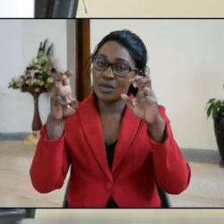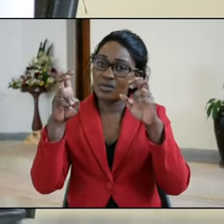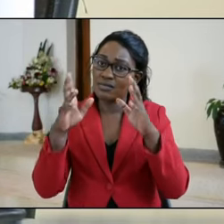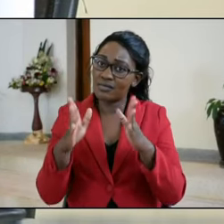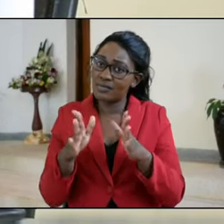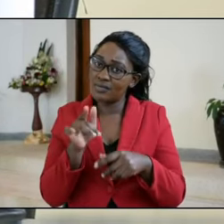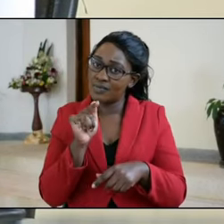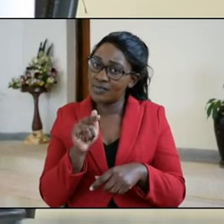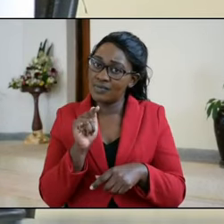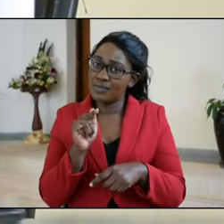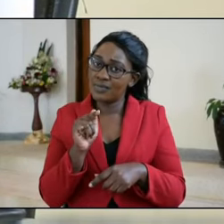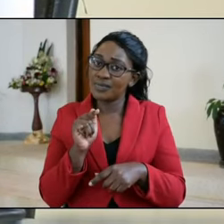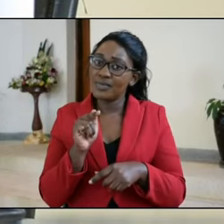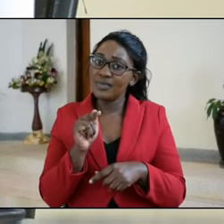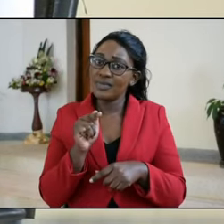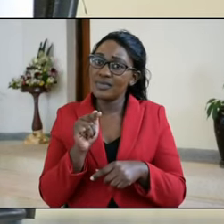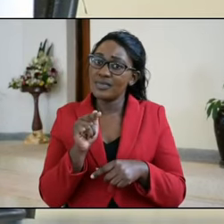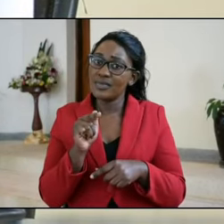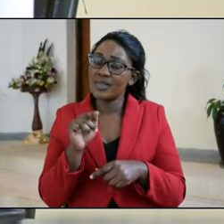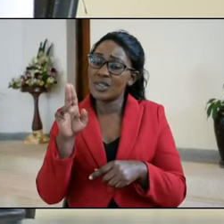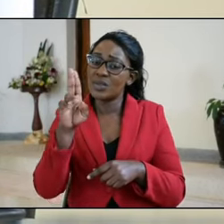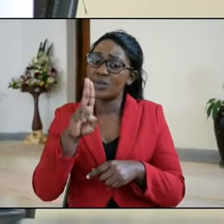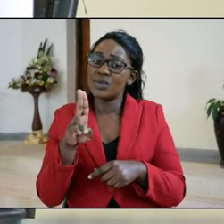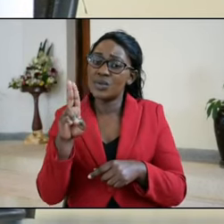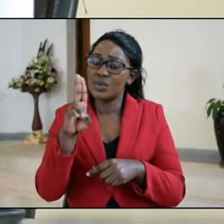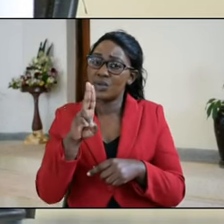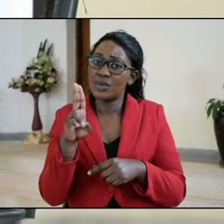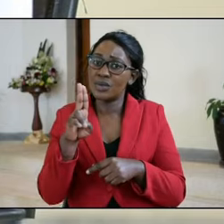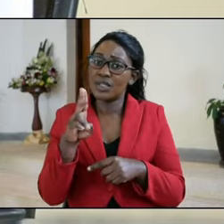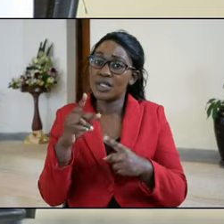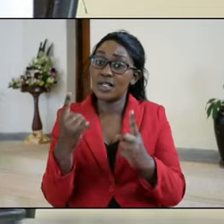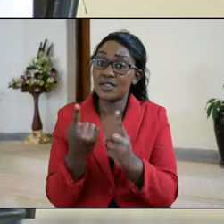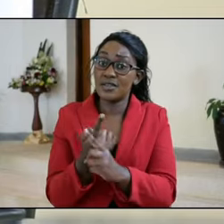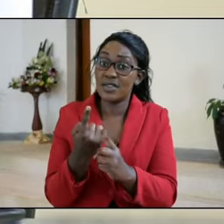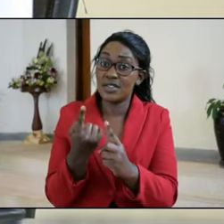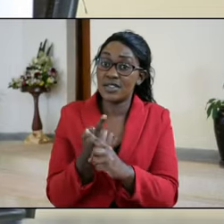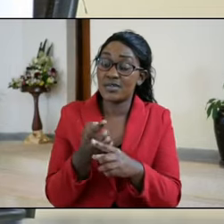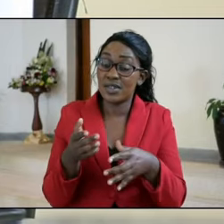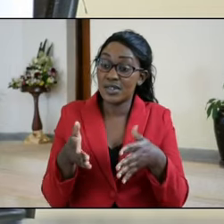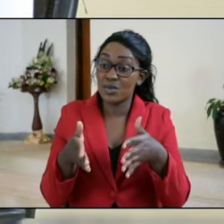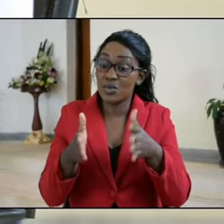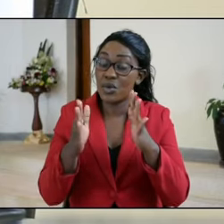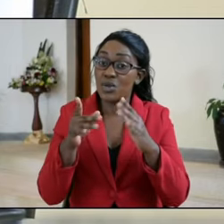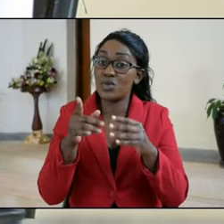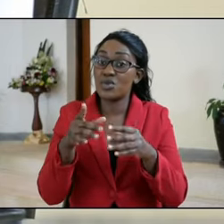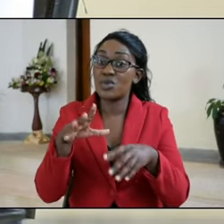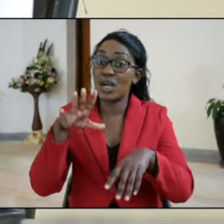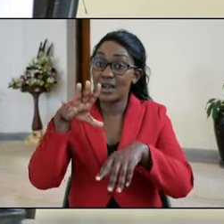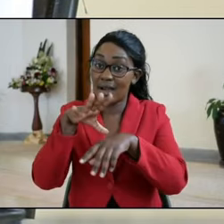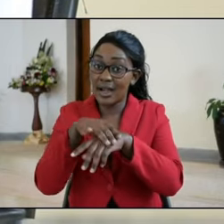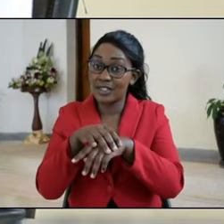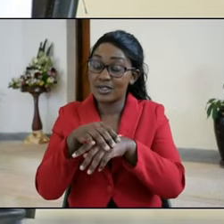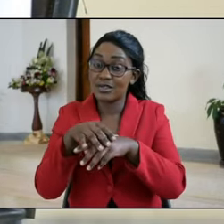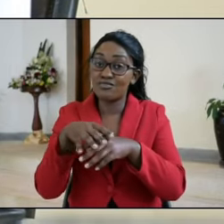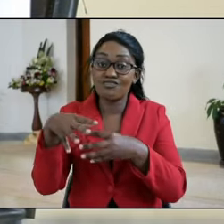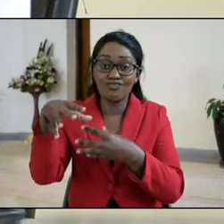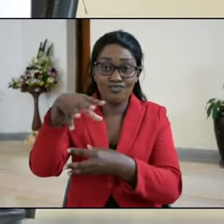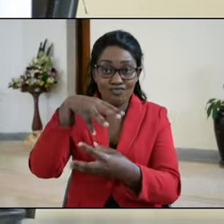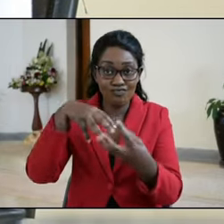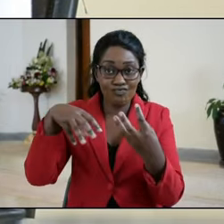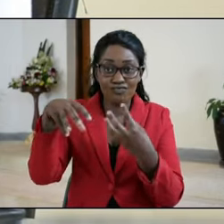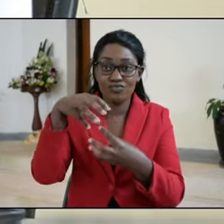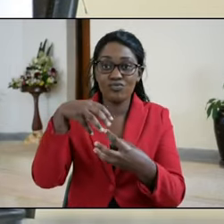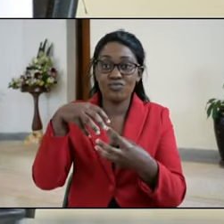his ways are very, he just takes one point and twists it a bit so that we may get confused and we may get lost in everything that is